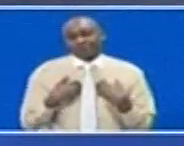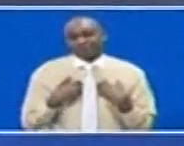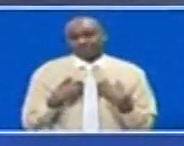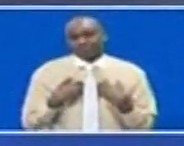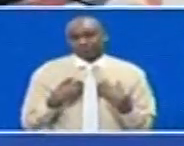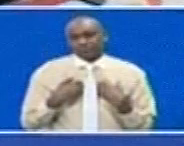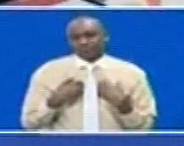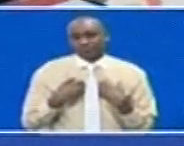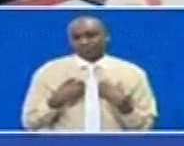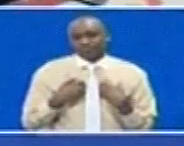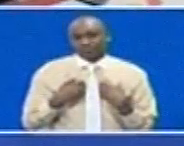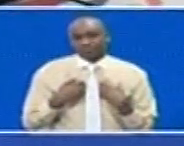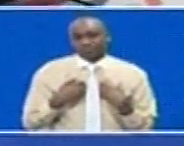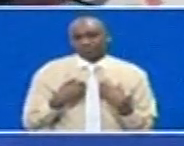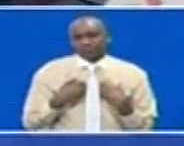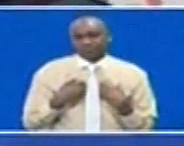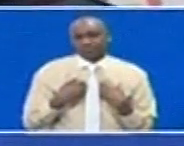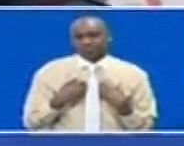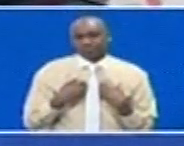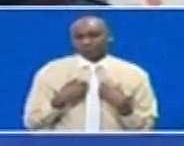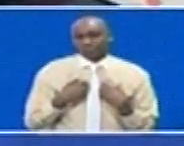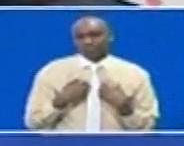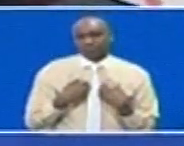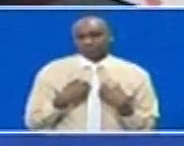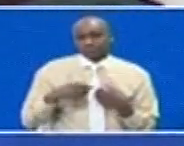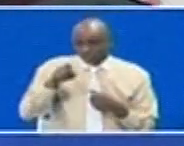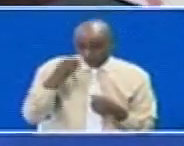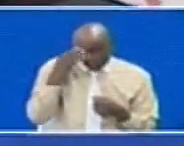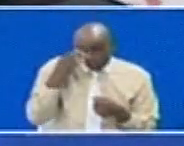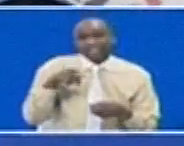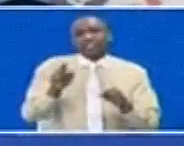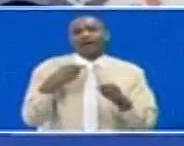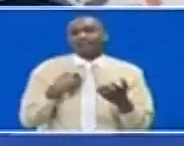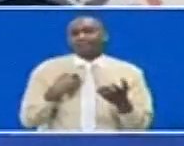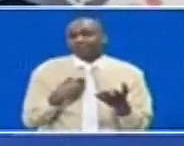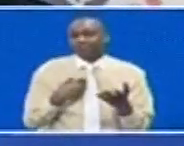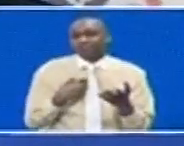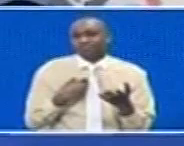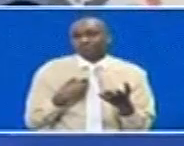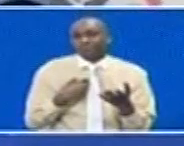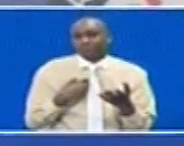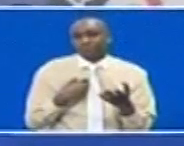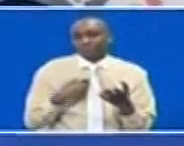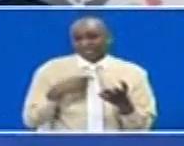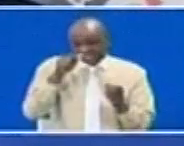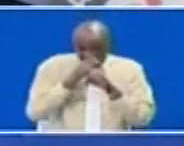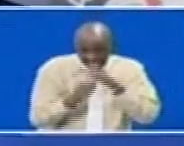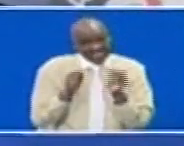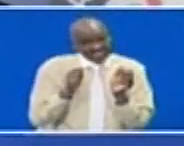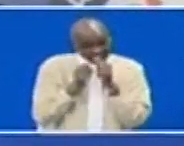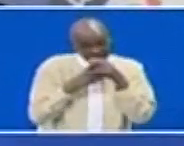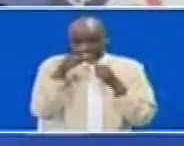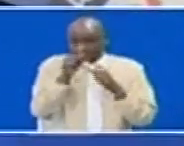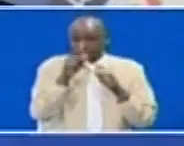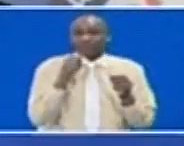to the next level. The problem is that we've been missing talent and not giving talent a chance. I think this under 17 side tells you it can be